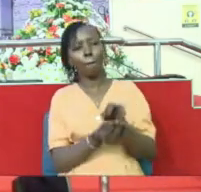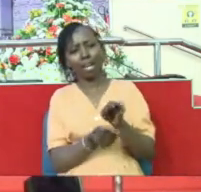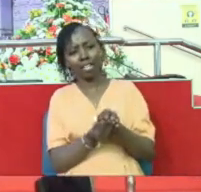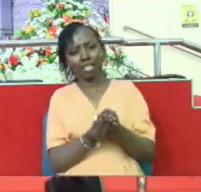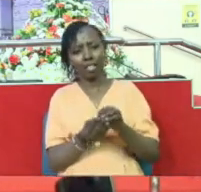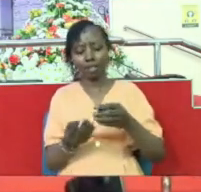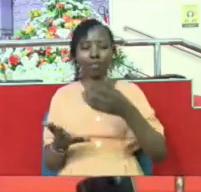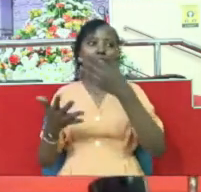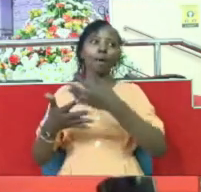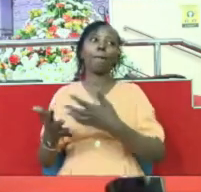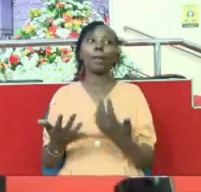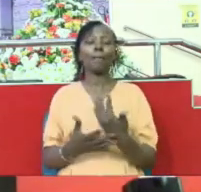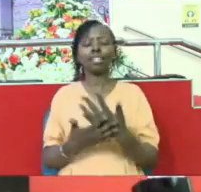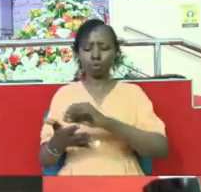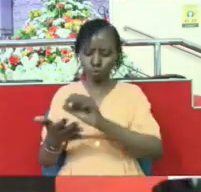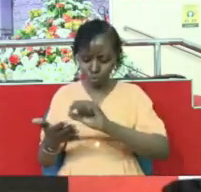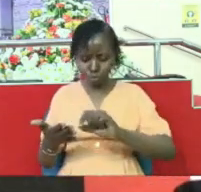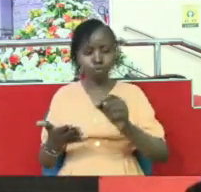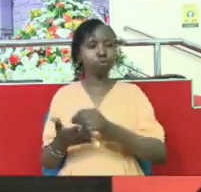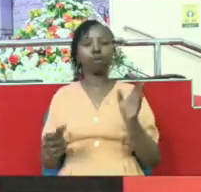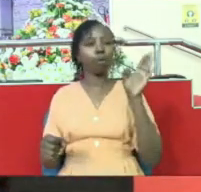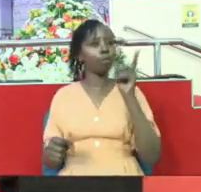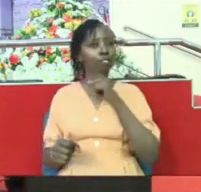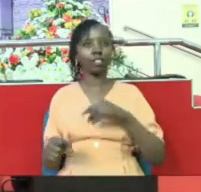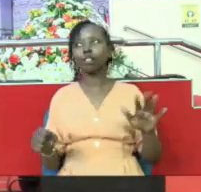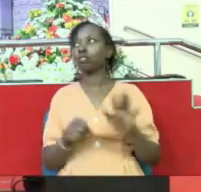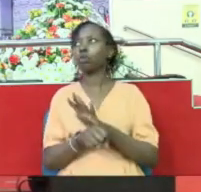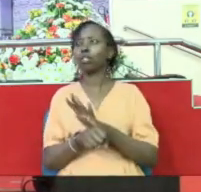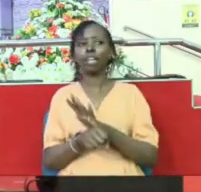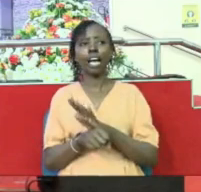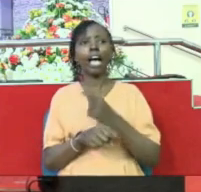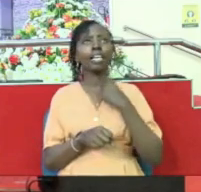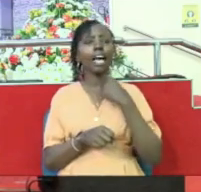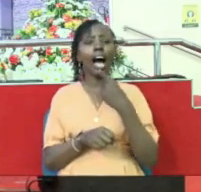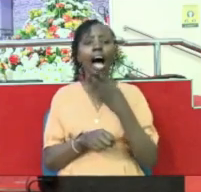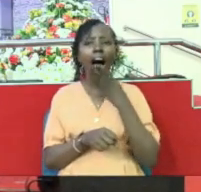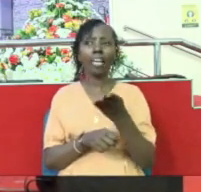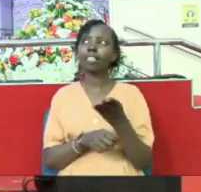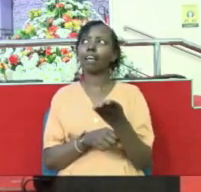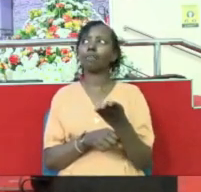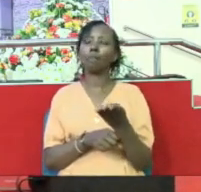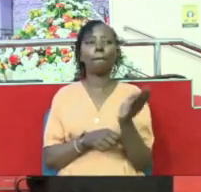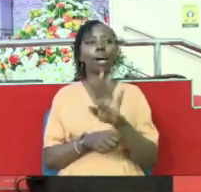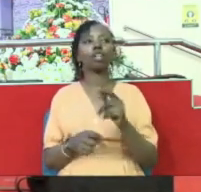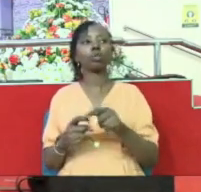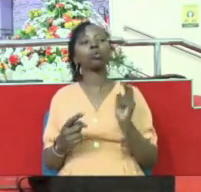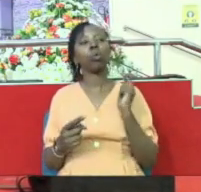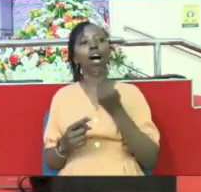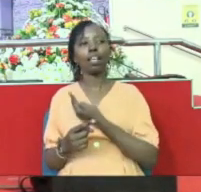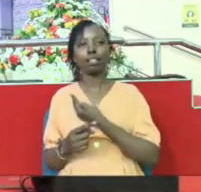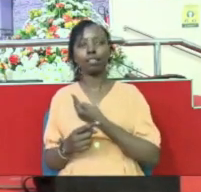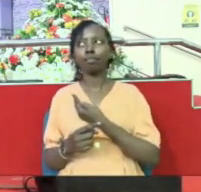a document. Tukajaza application form. Ile ya kujaza kuomba pesa. They responded. Wakatuambia. And I did not like their response. Na sikufurahia walivyotuambia.